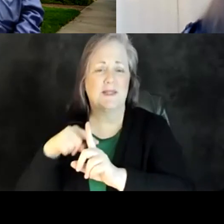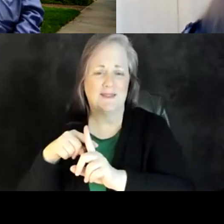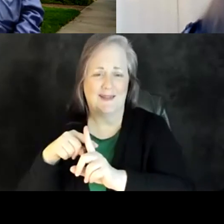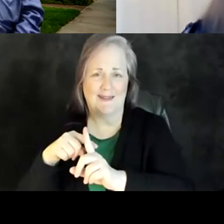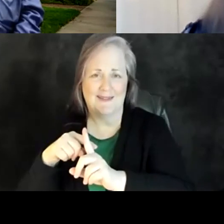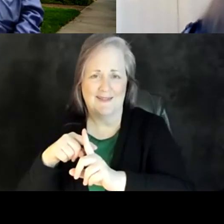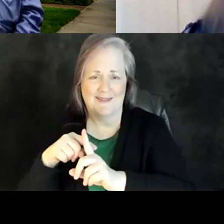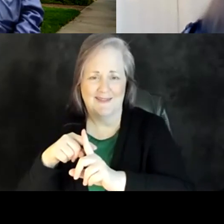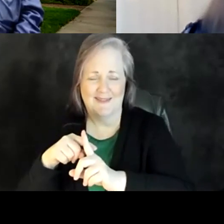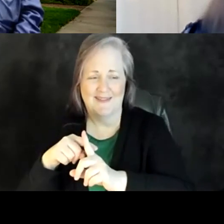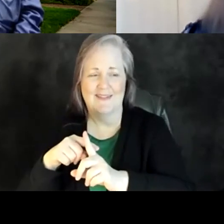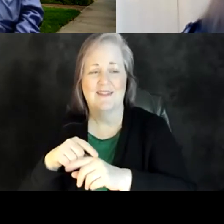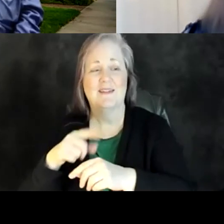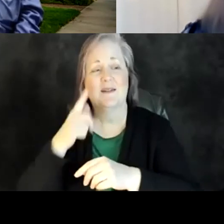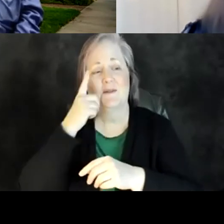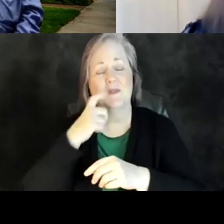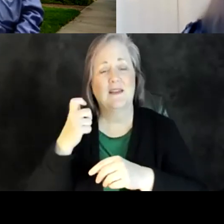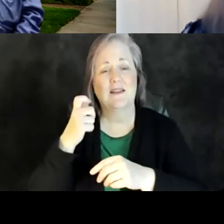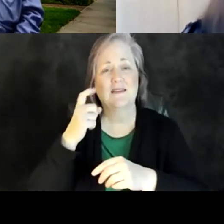And because I think